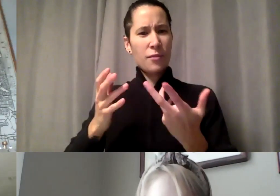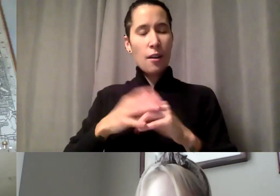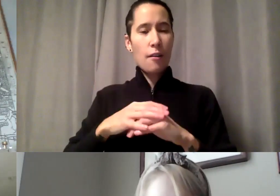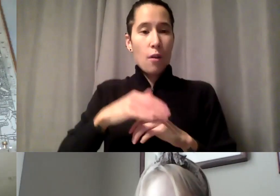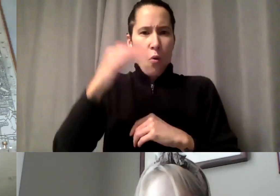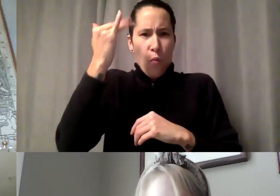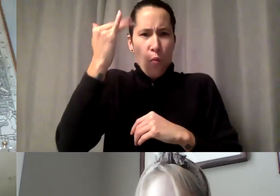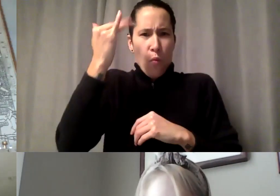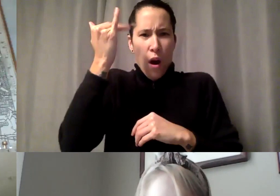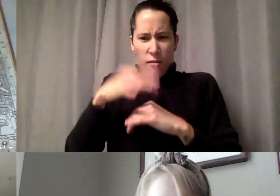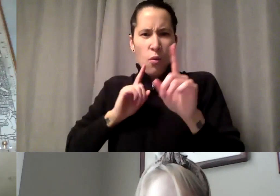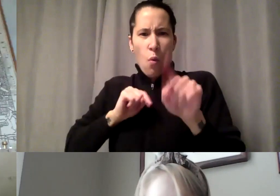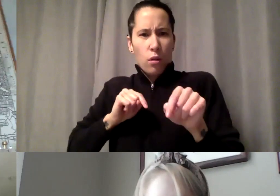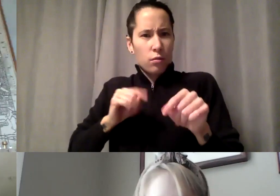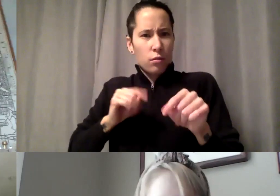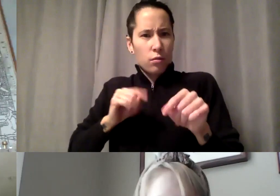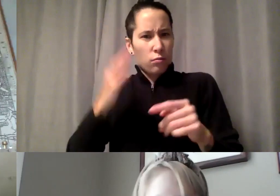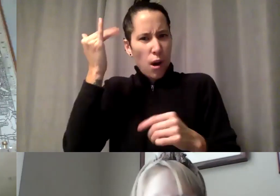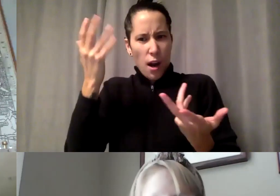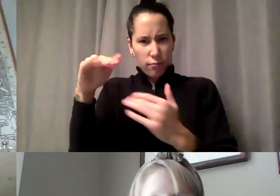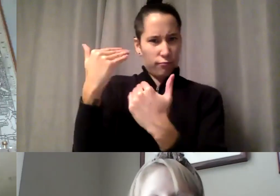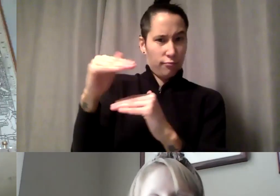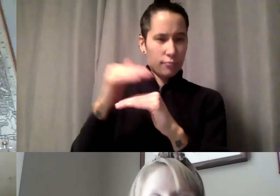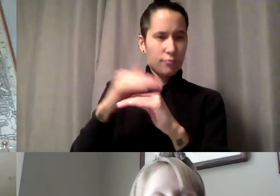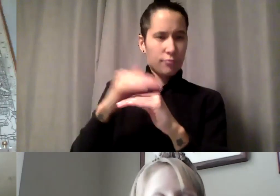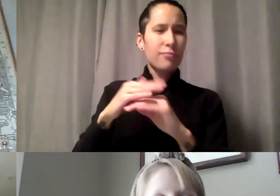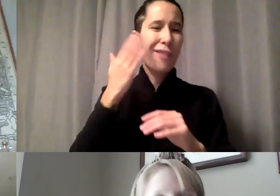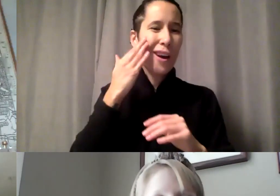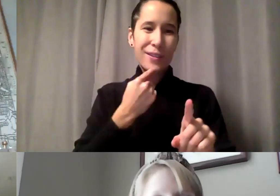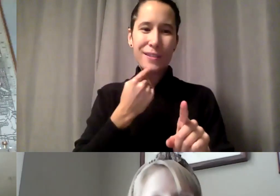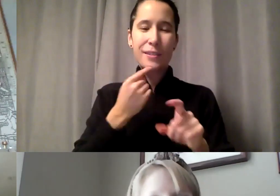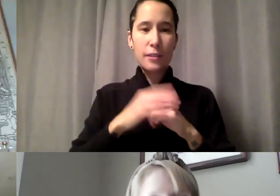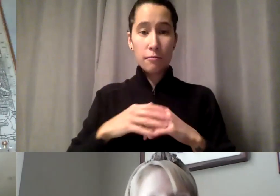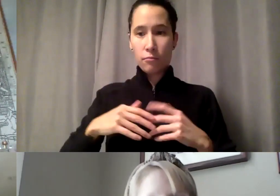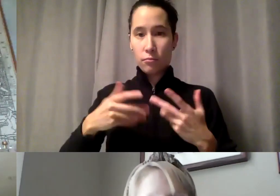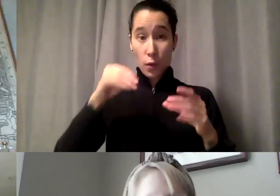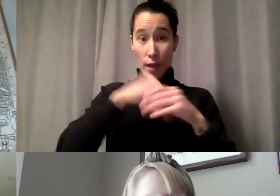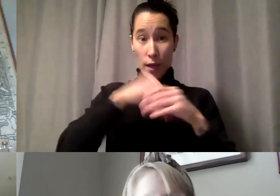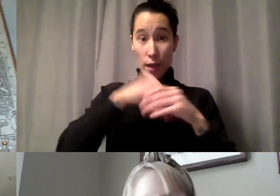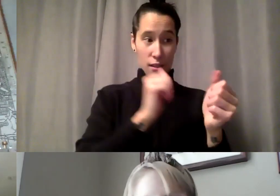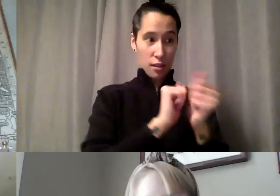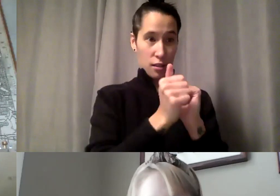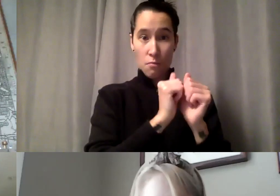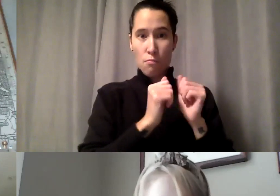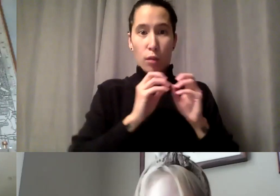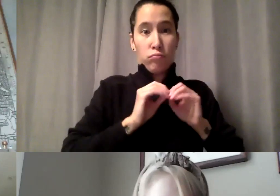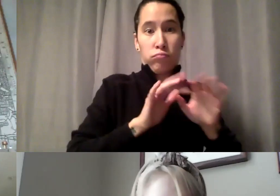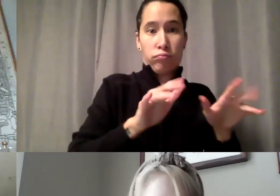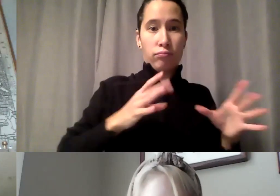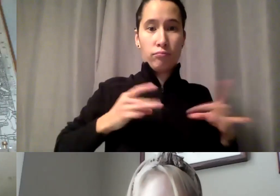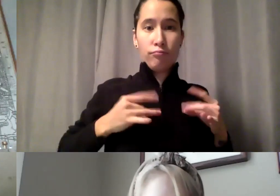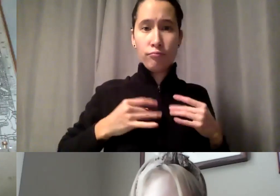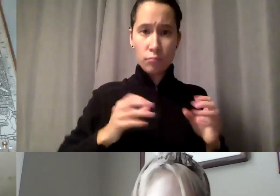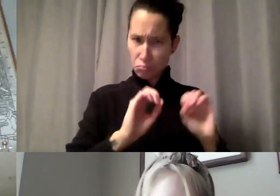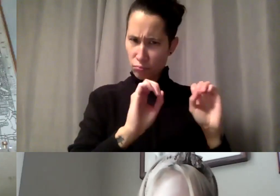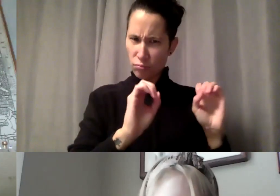order. So I know you spoke to a little bit, like, we haven't had any outbreaks in our sport. We were following the protocol so carefully.